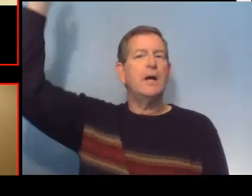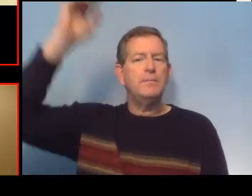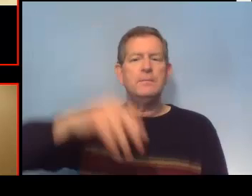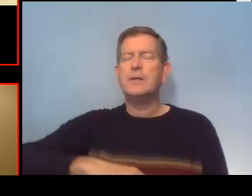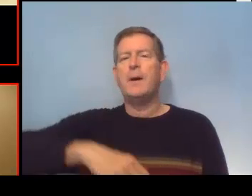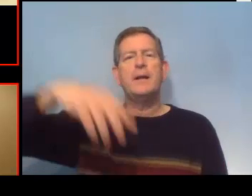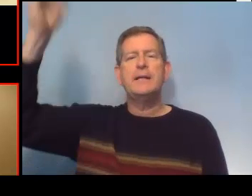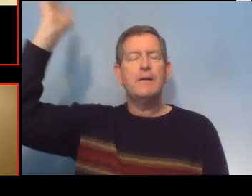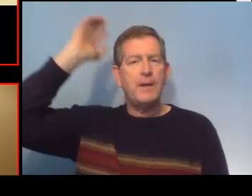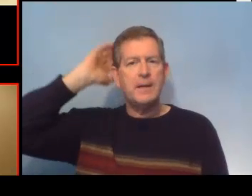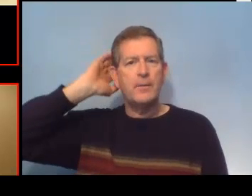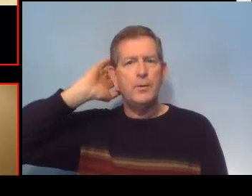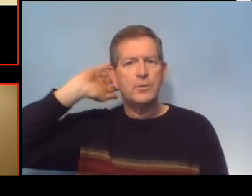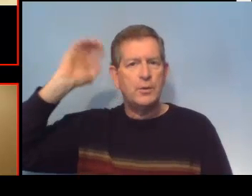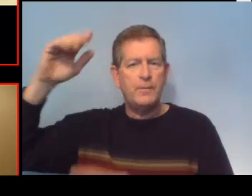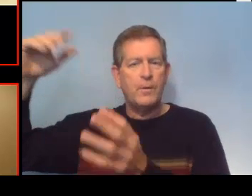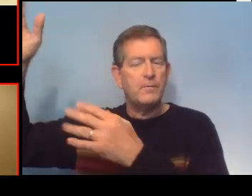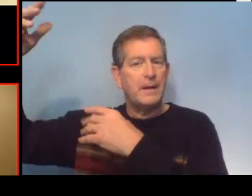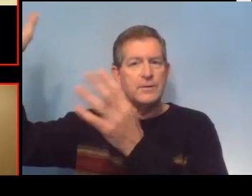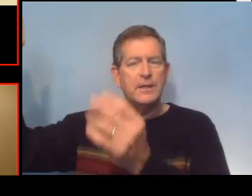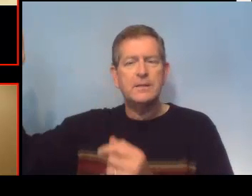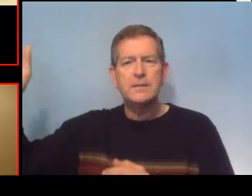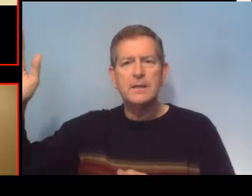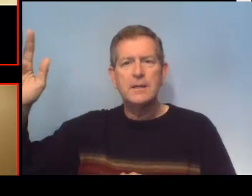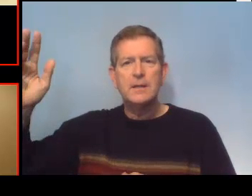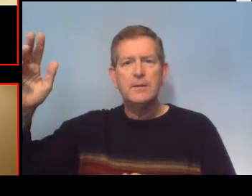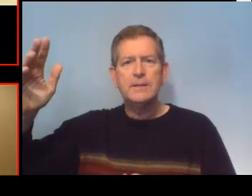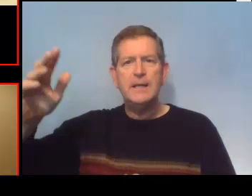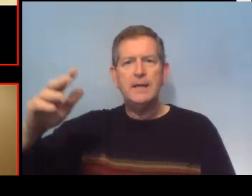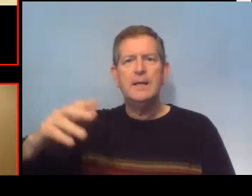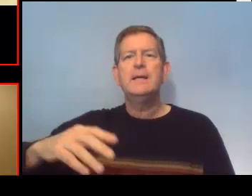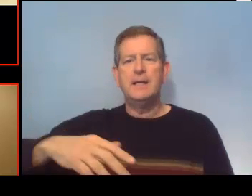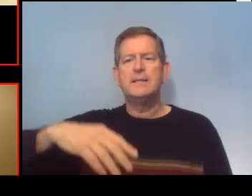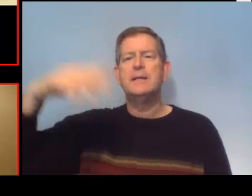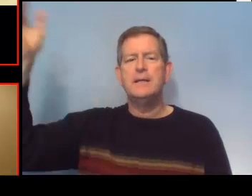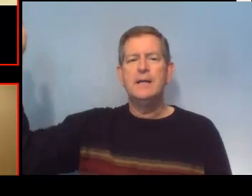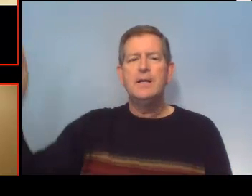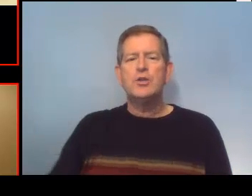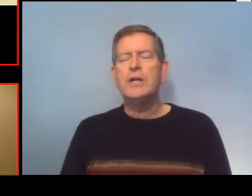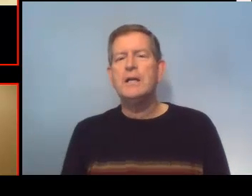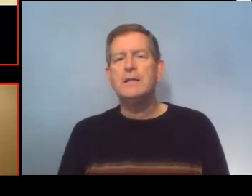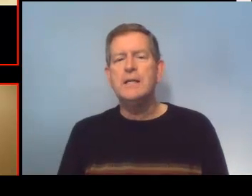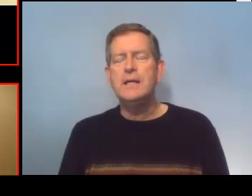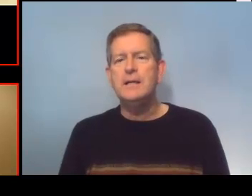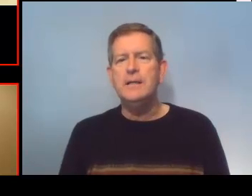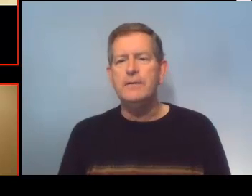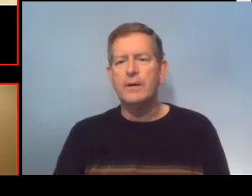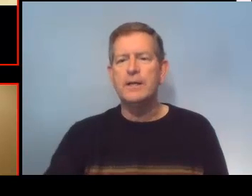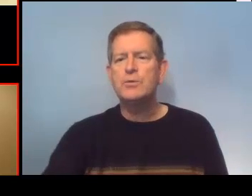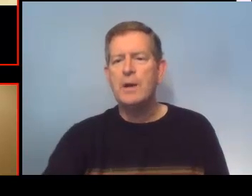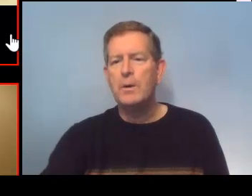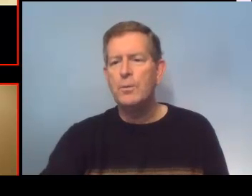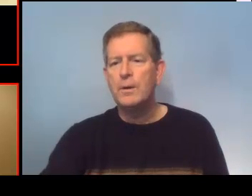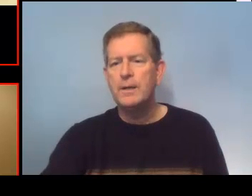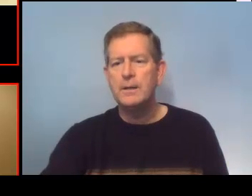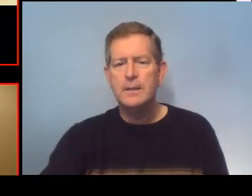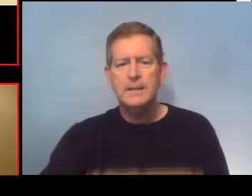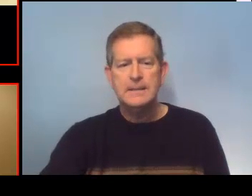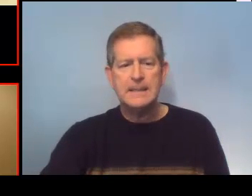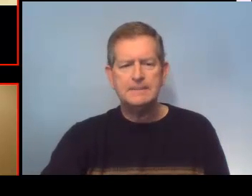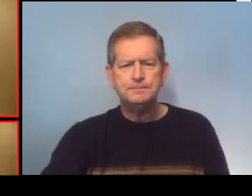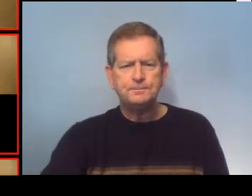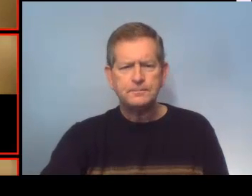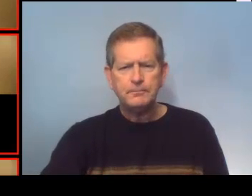I have some unidentified number books, could be 4, 5, 6. What's that? Yeah, j'ai des livres. And let's try one more